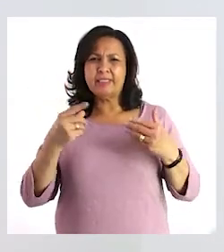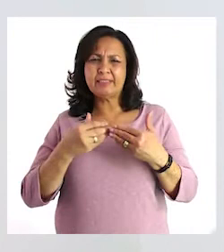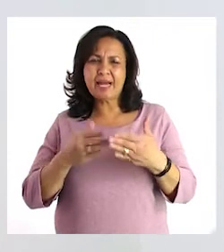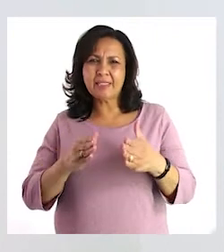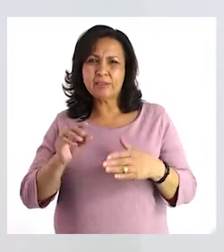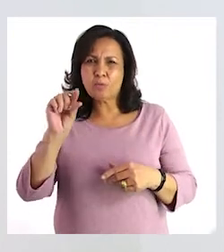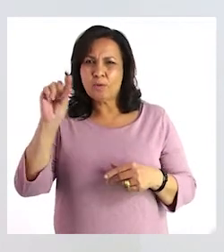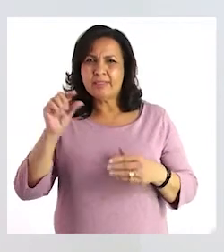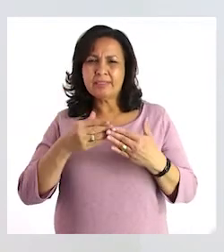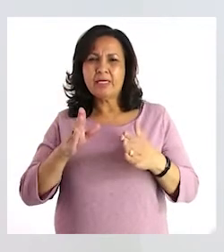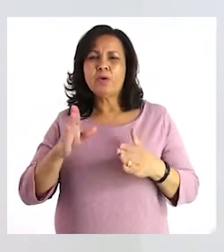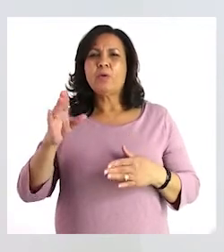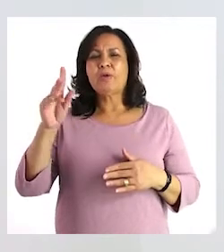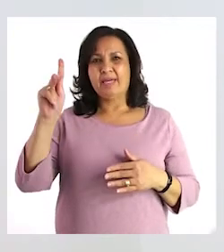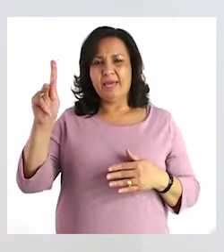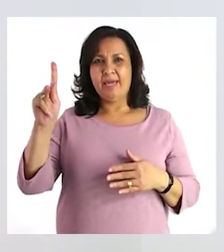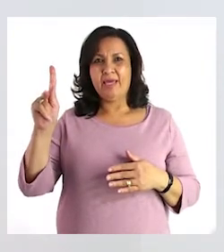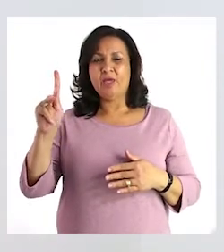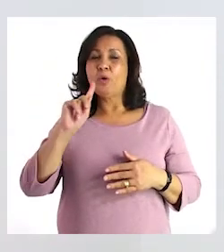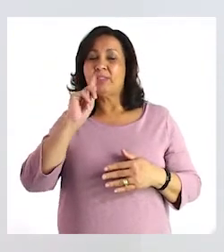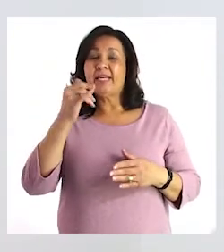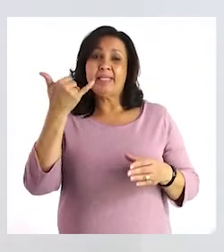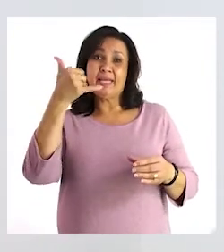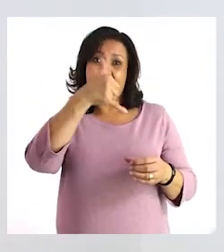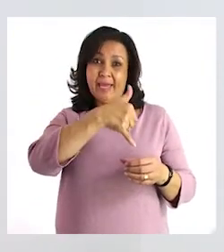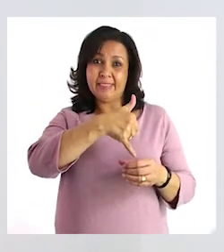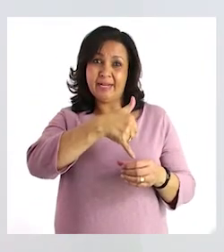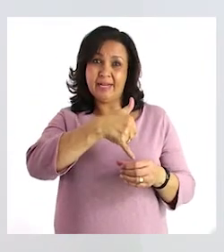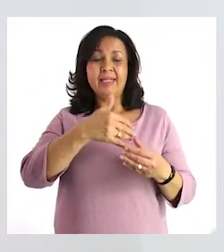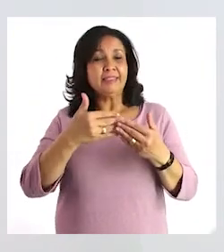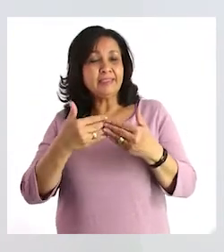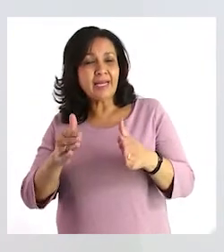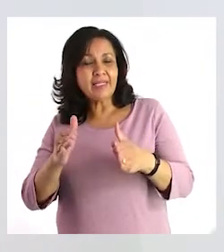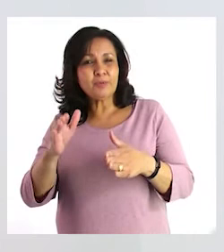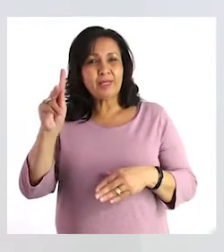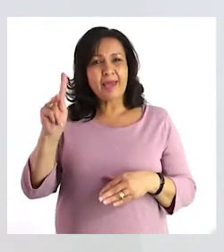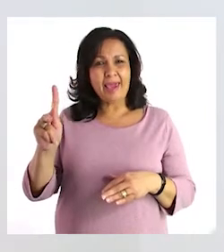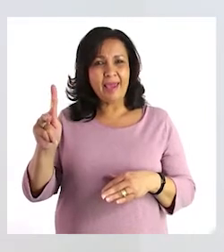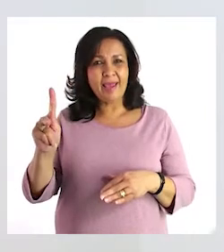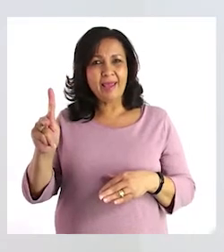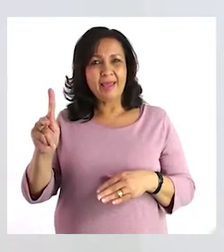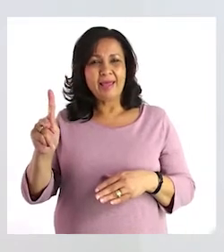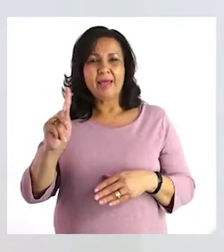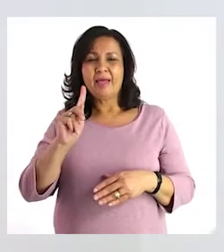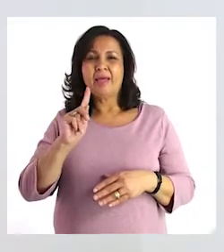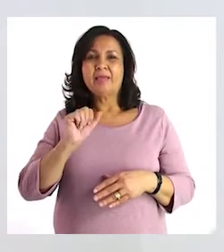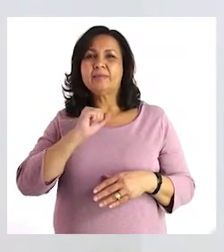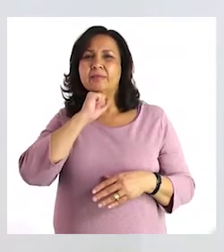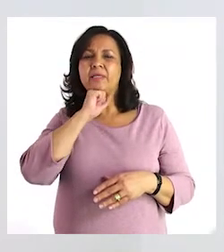just to recap a little bit. We said kettle starts with the letter K and it says